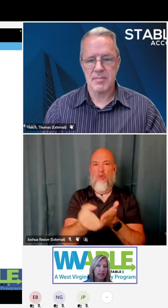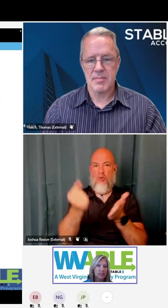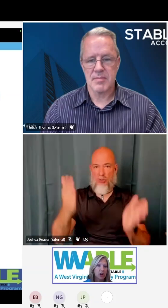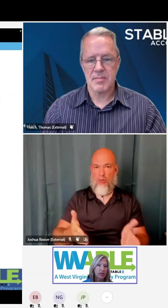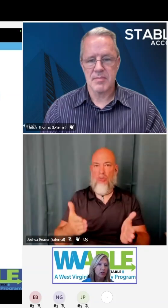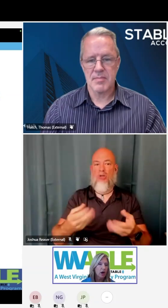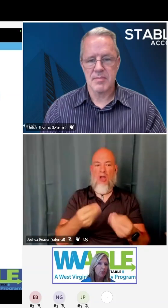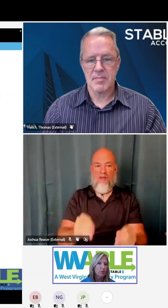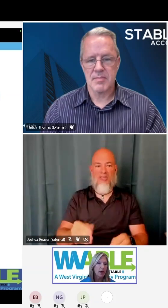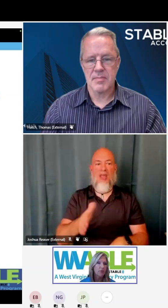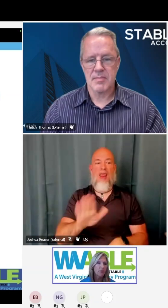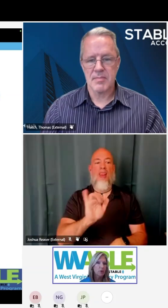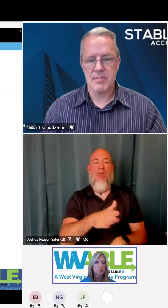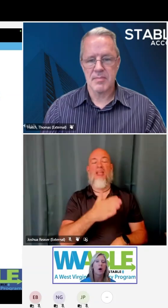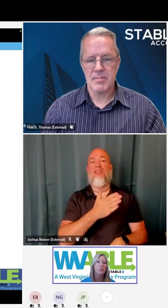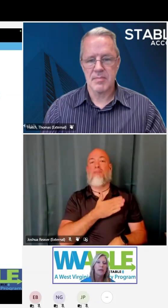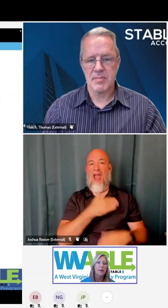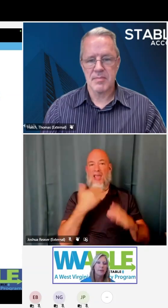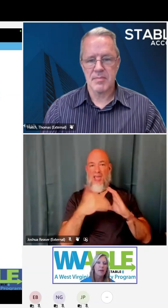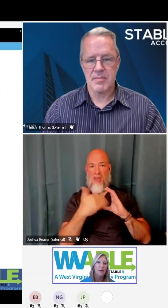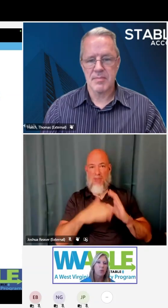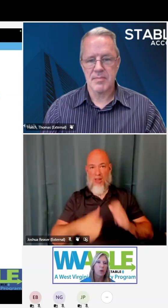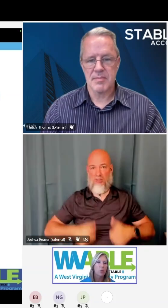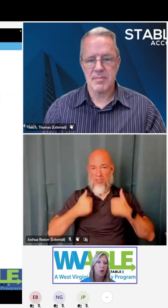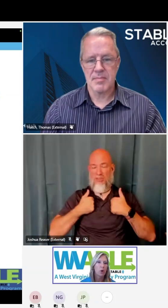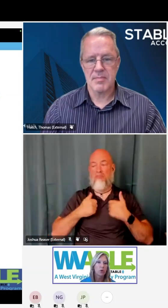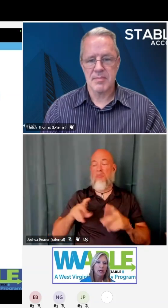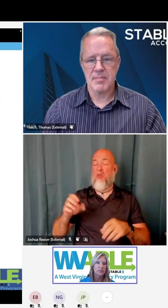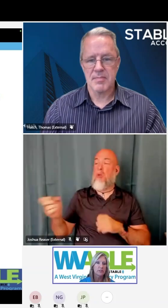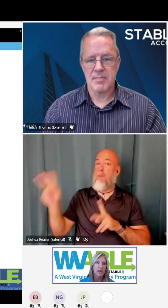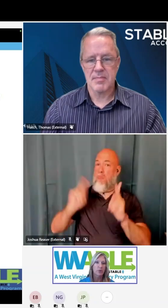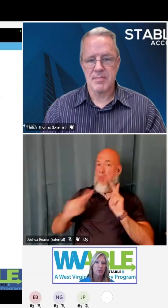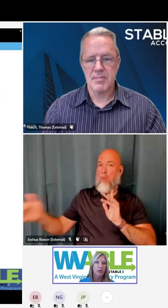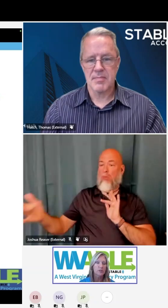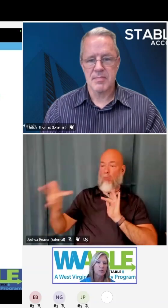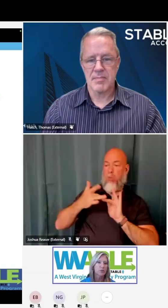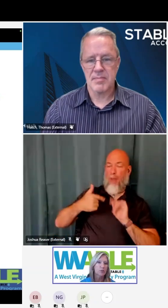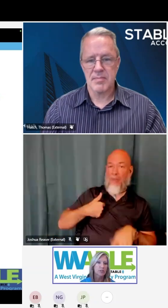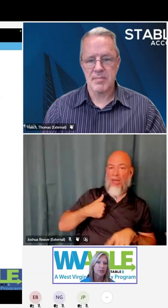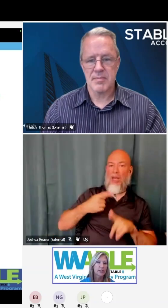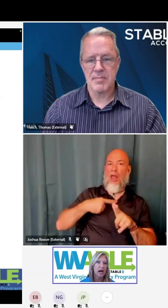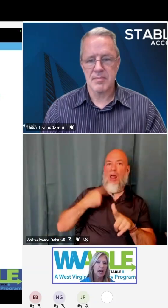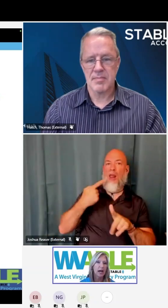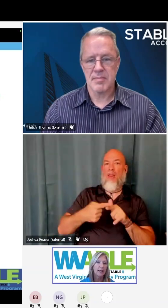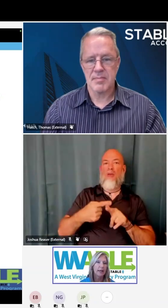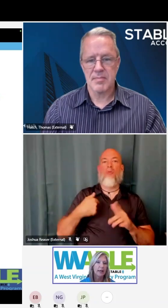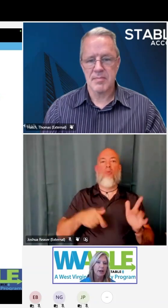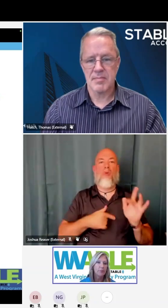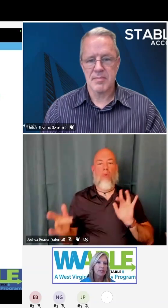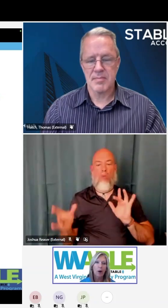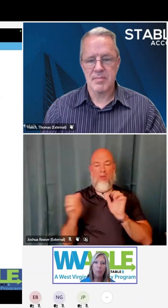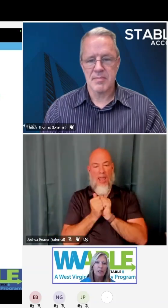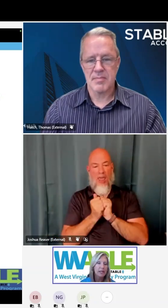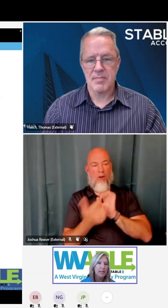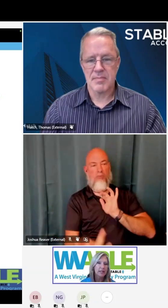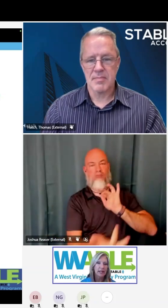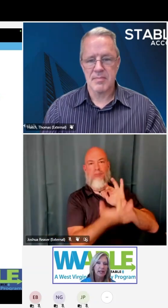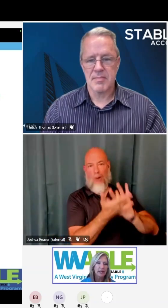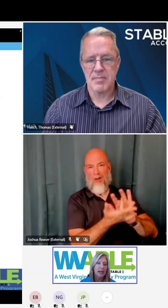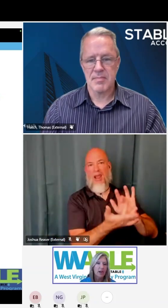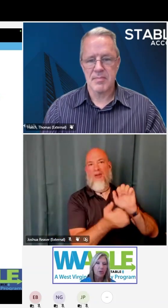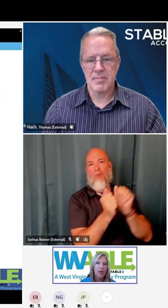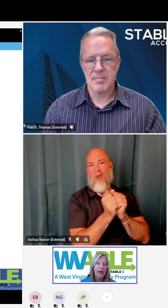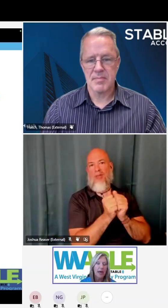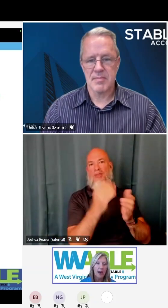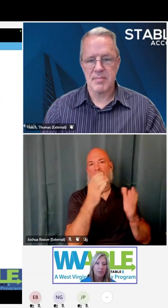address. It is not uncommon that folks will call me, and then we will get stable customer service on the line to help mitigate